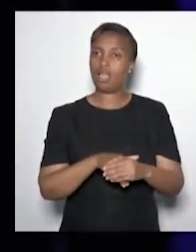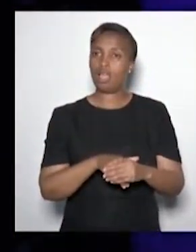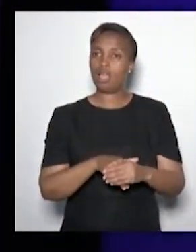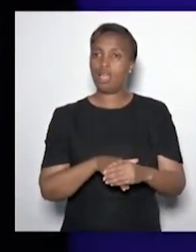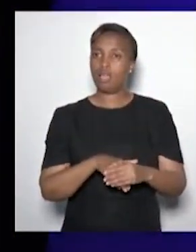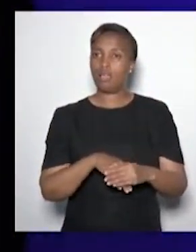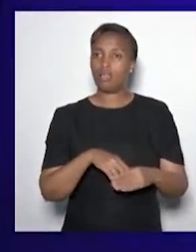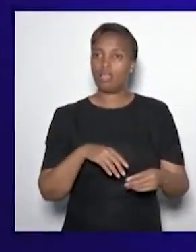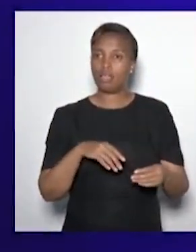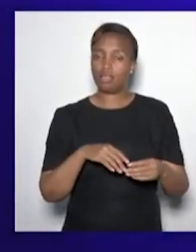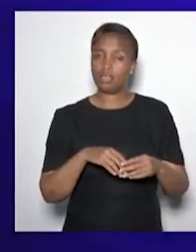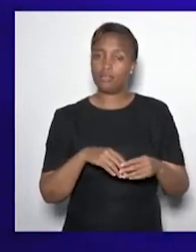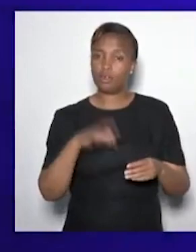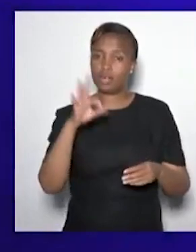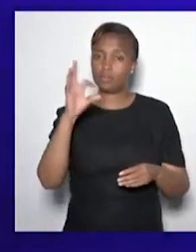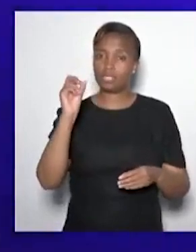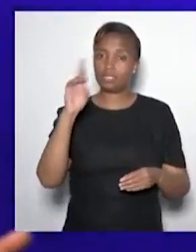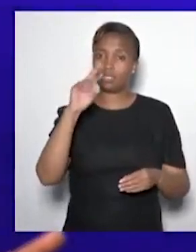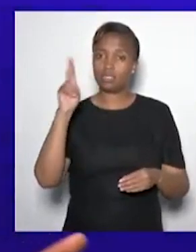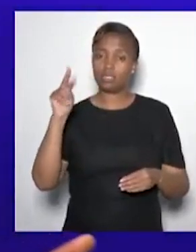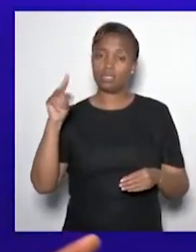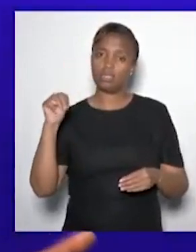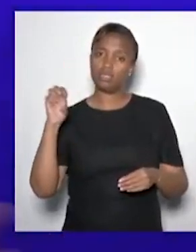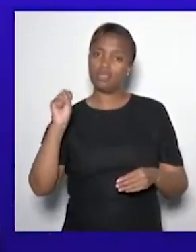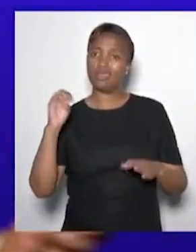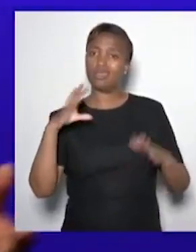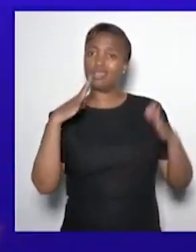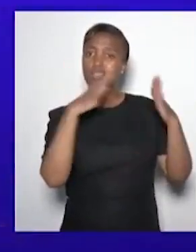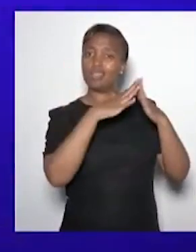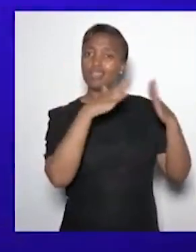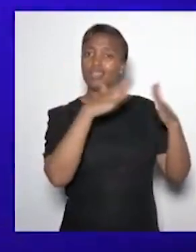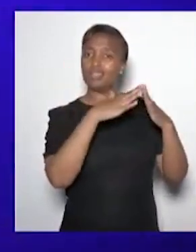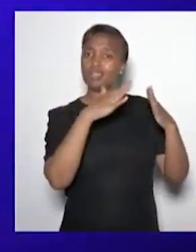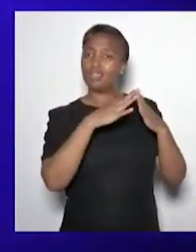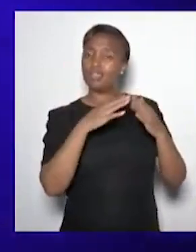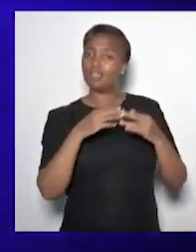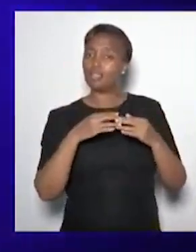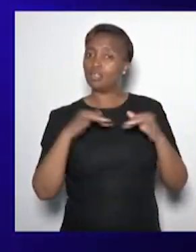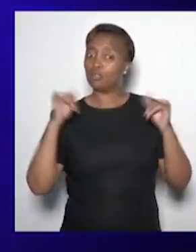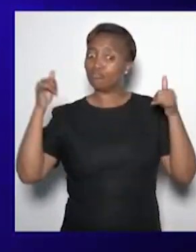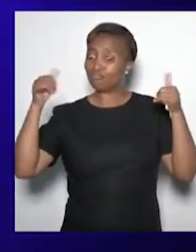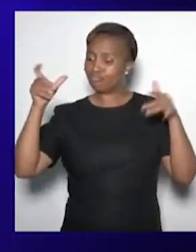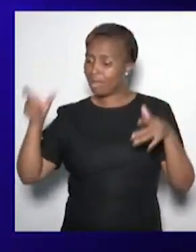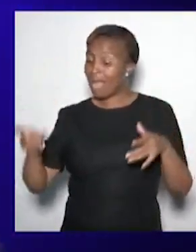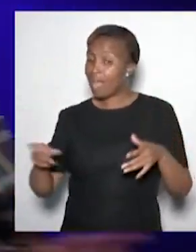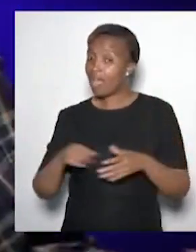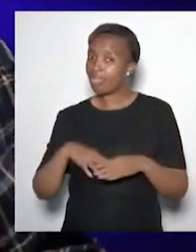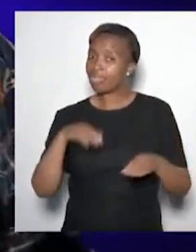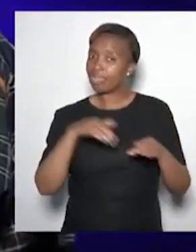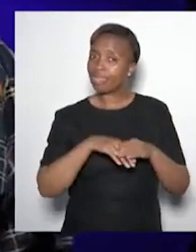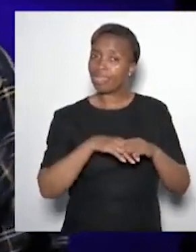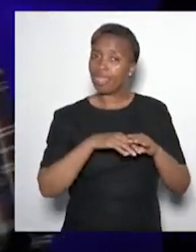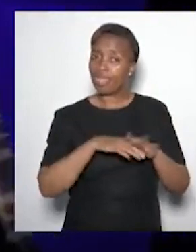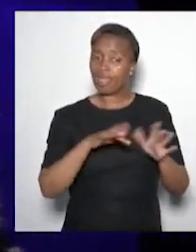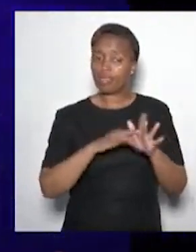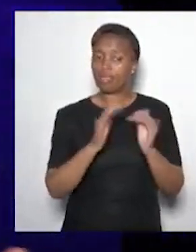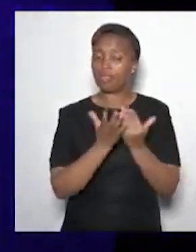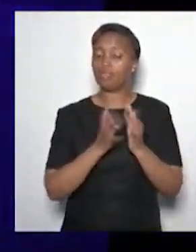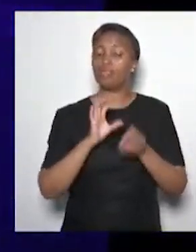forums, it will involve church moderators, it will involve Bible